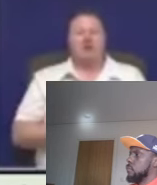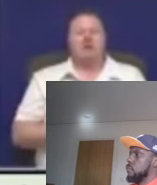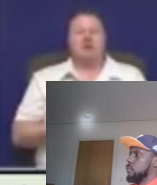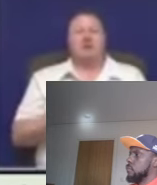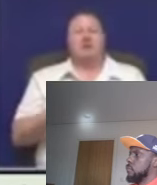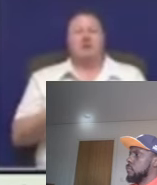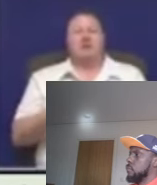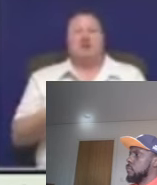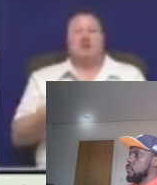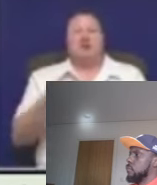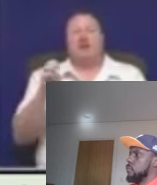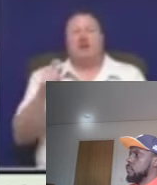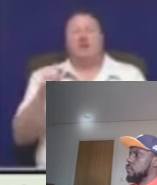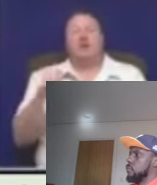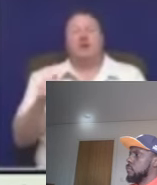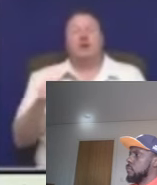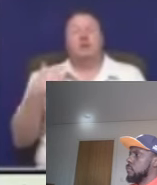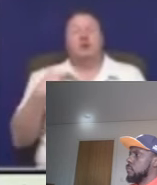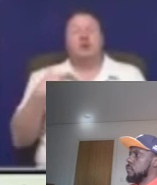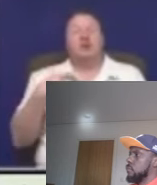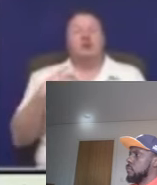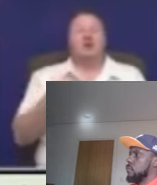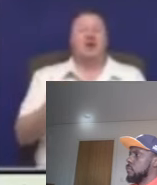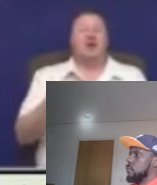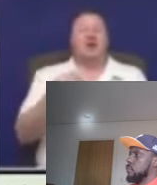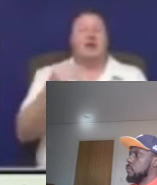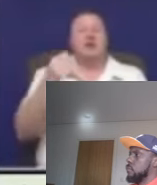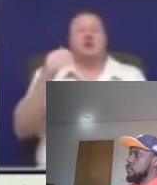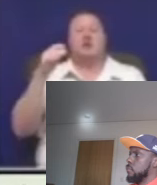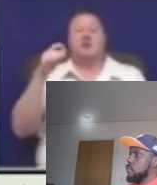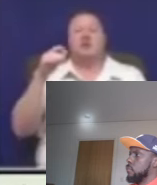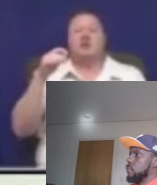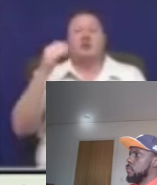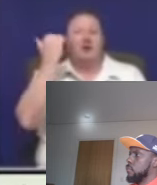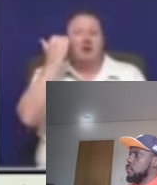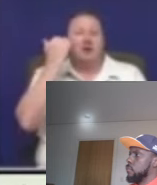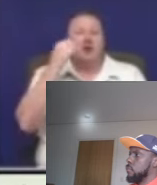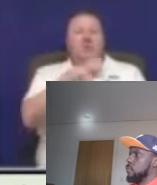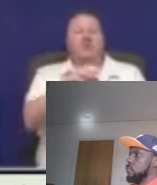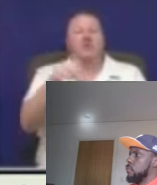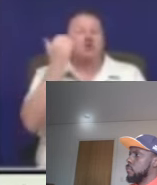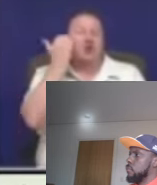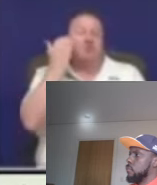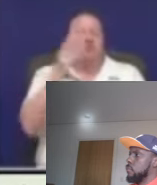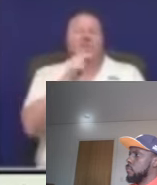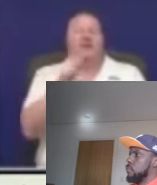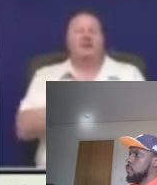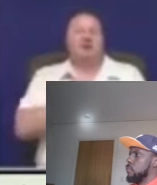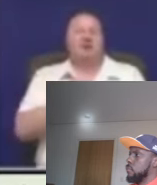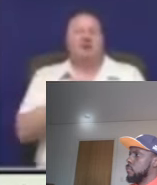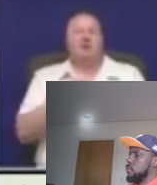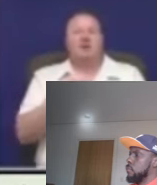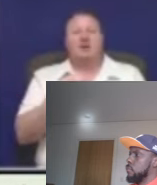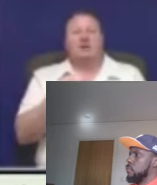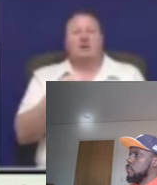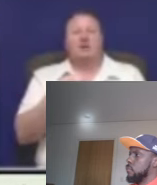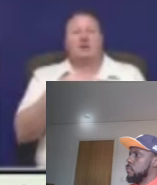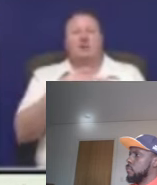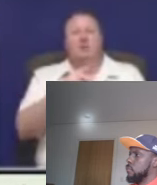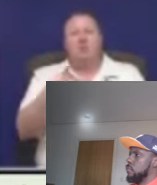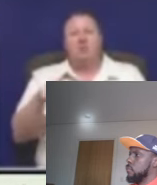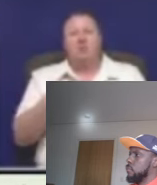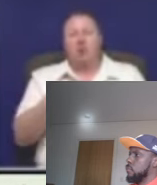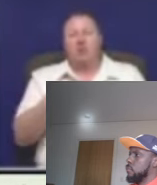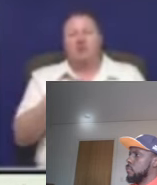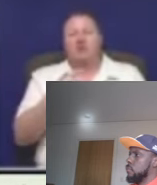Government of KwaZulu-Natal to identify and repurpose neglected state-owned properties in the city. By releasing these properties